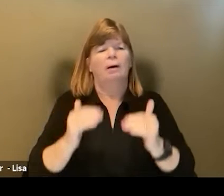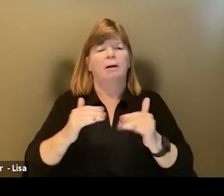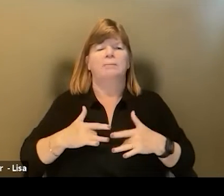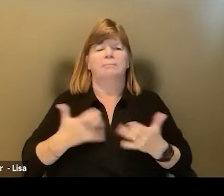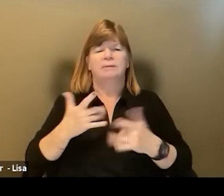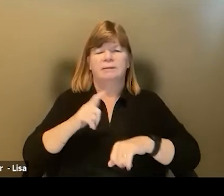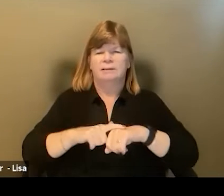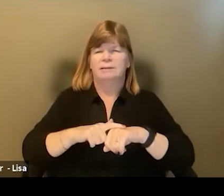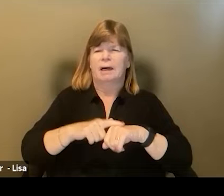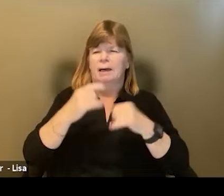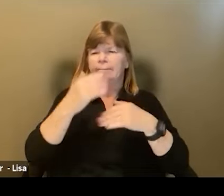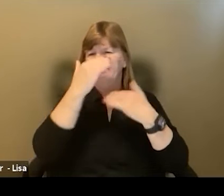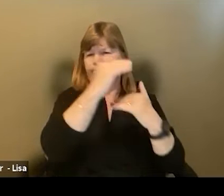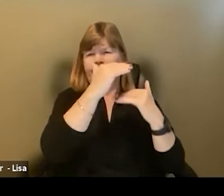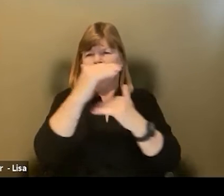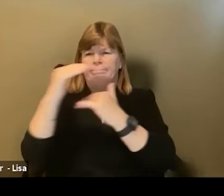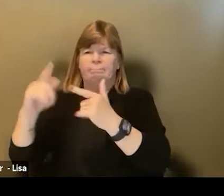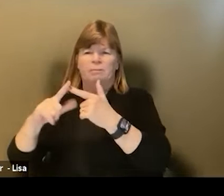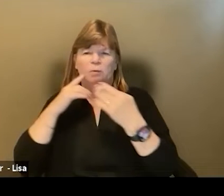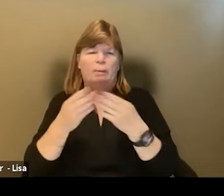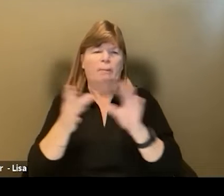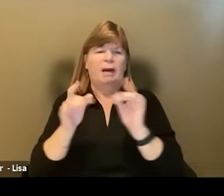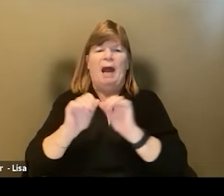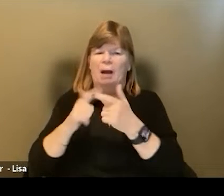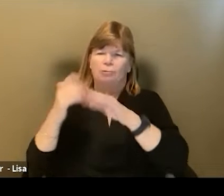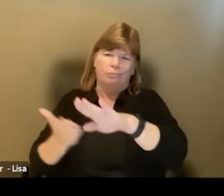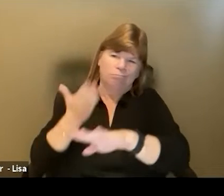timeline for the public comments, and how to submit public comment.